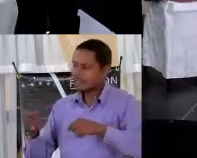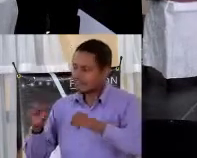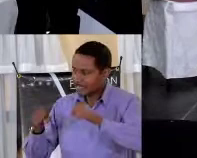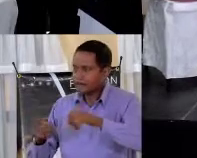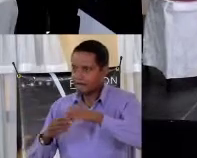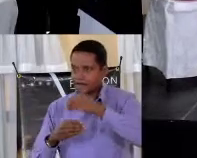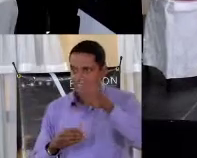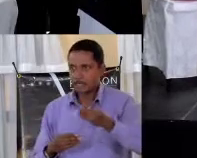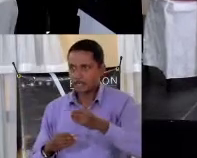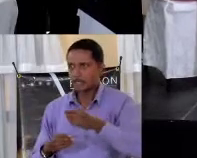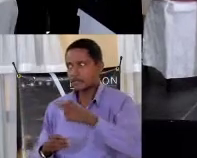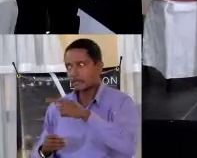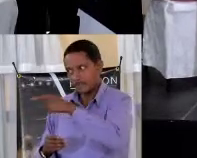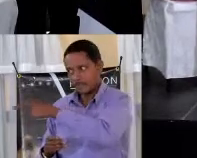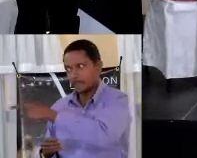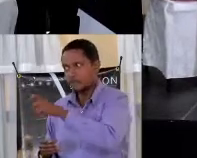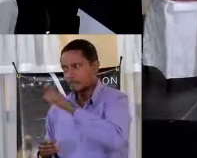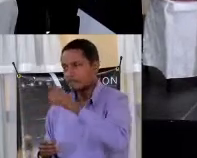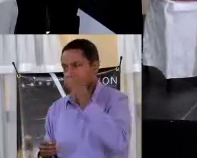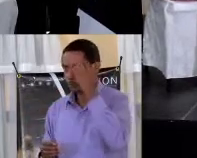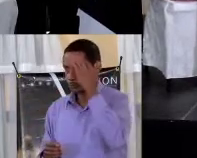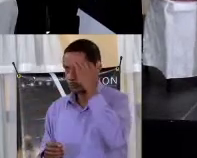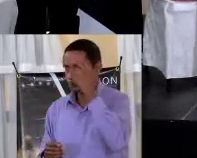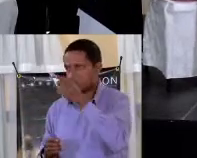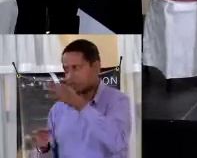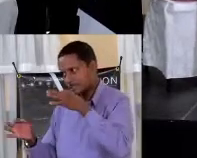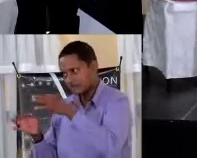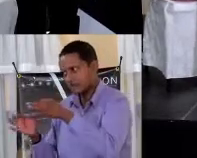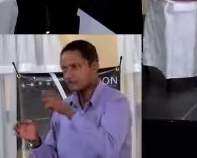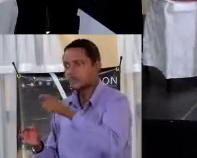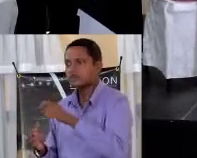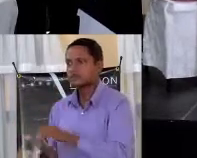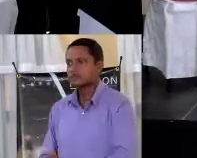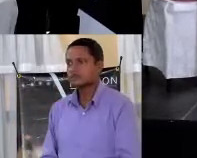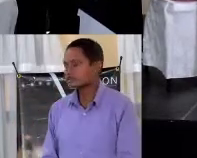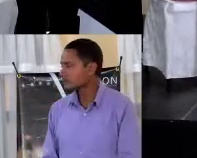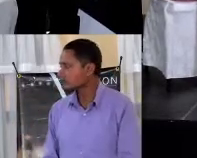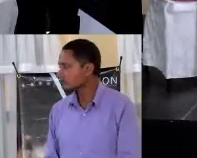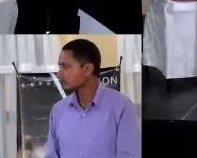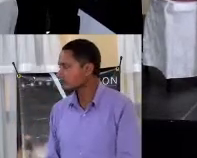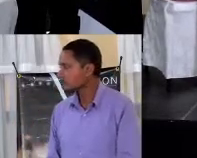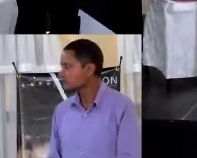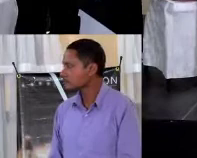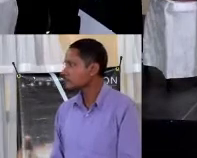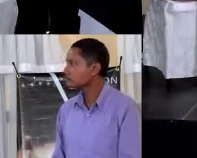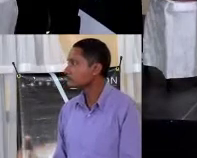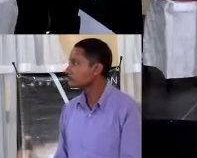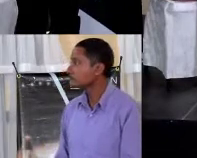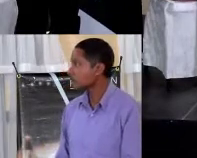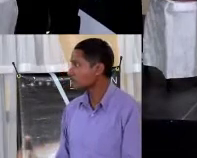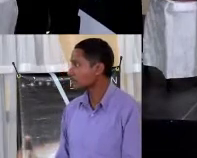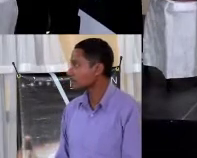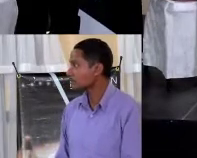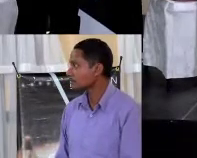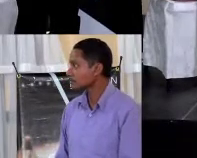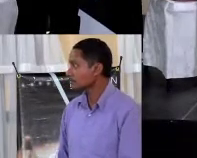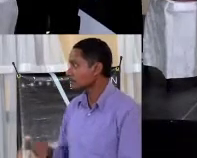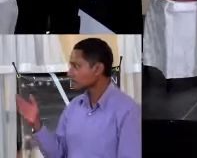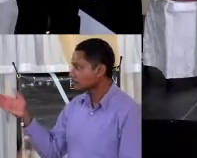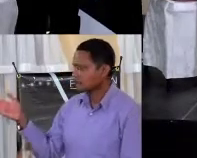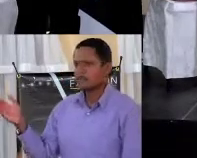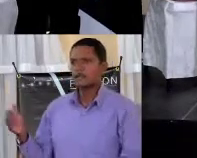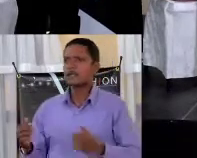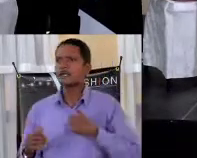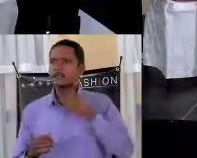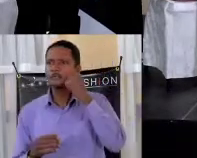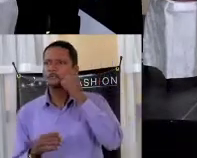so... comments, right? Mm-hmm. I understand that, you know, the goal eventually, or your goal